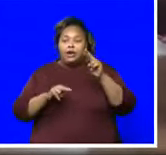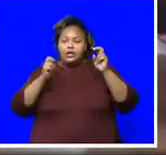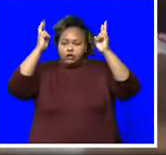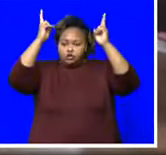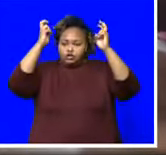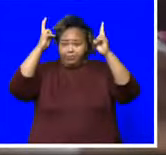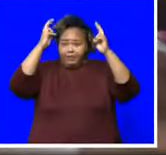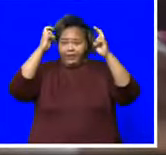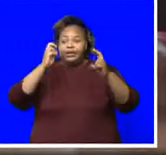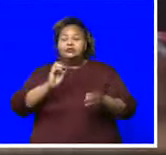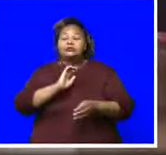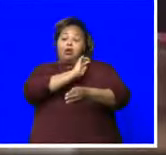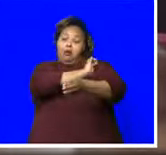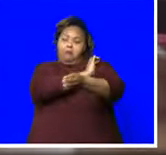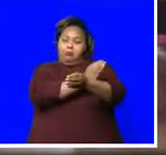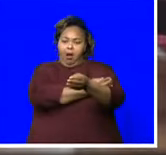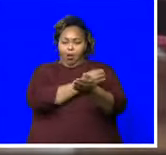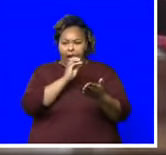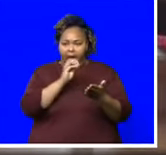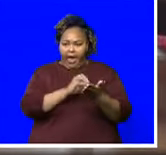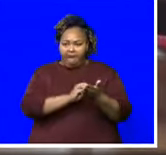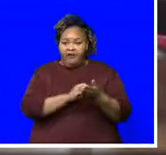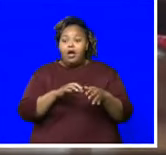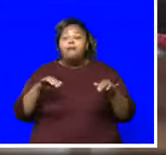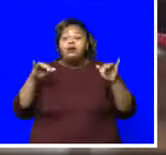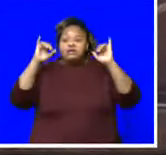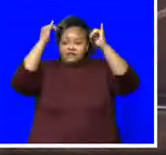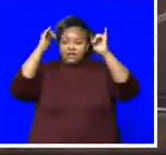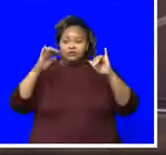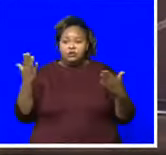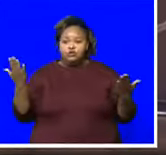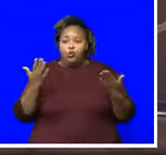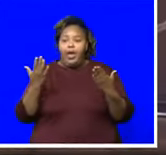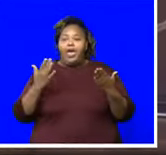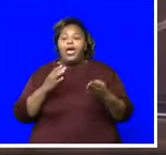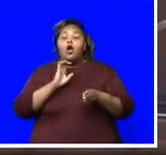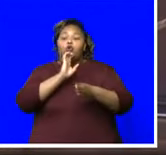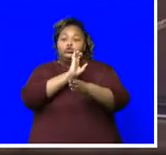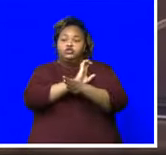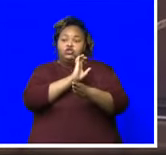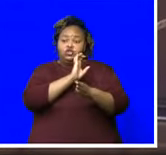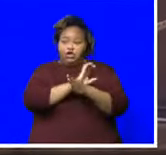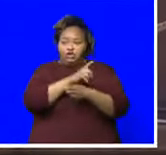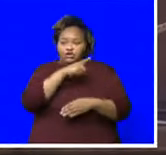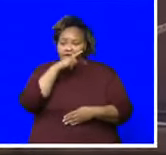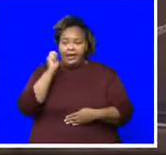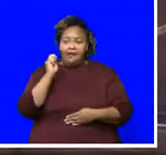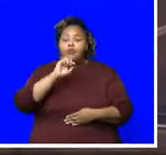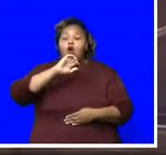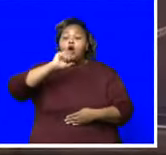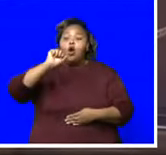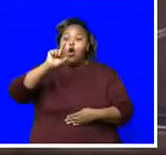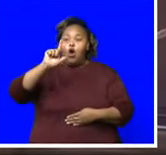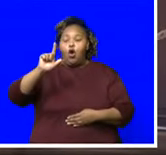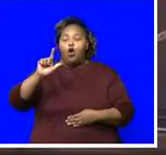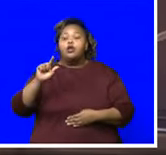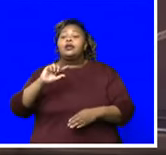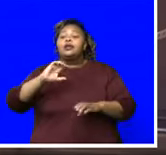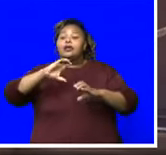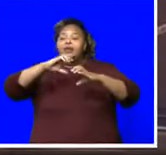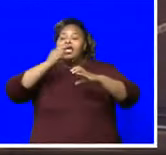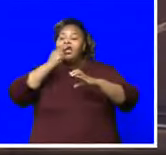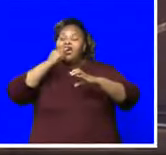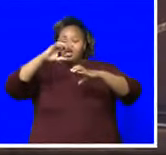iWallstone Church. Umphathi welibandla letekuvakasha kuleli Eswatini Tourism Authority Linda Nxumalo uchaza ngobumcoka bemsamo